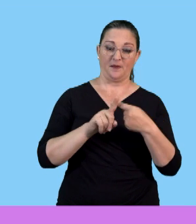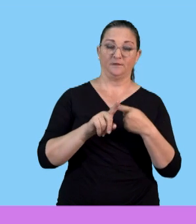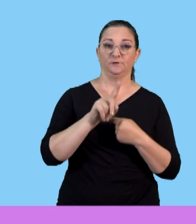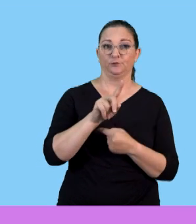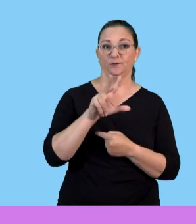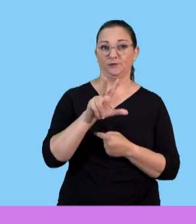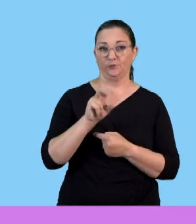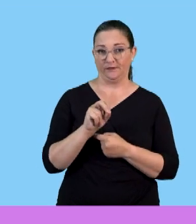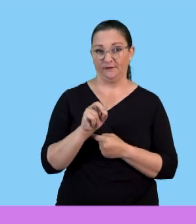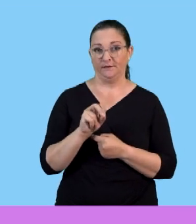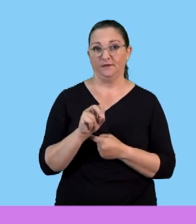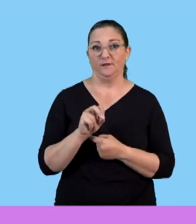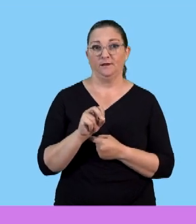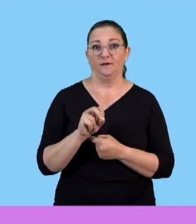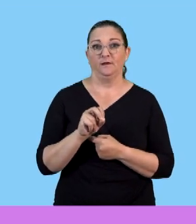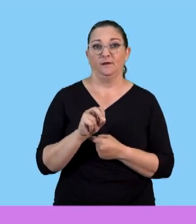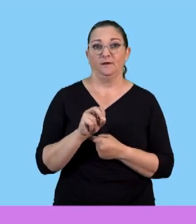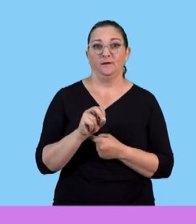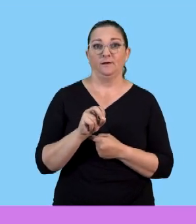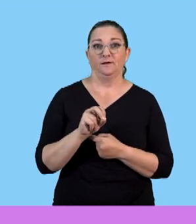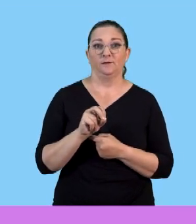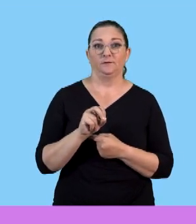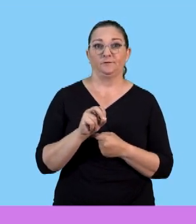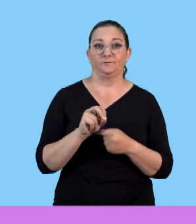plus another 120 over here